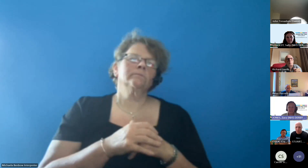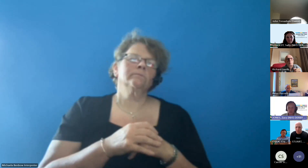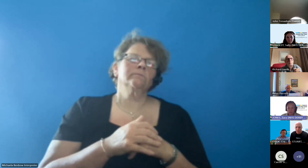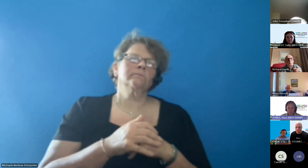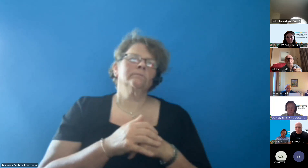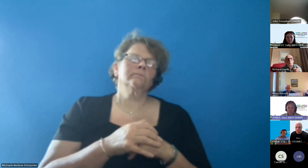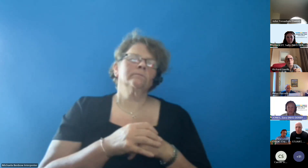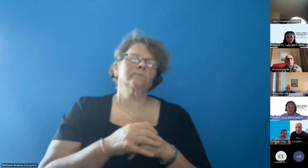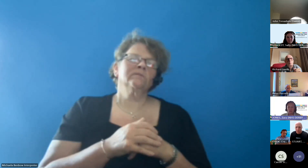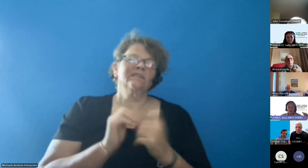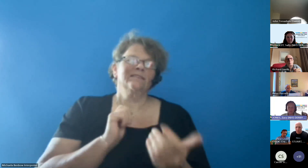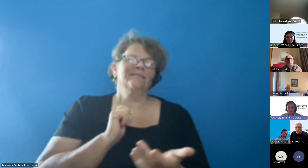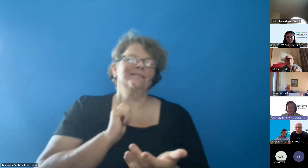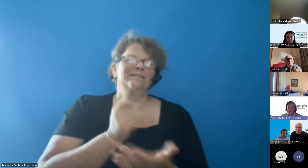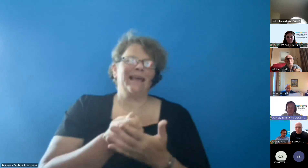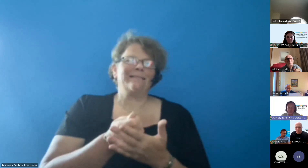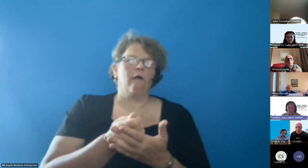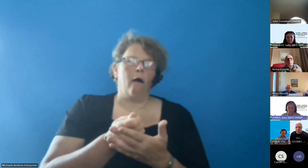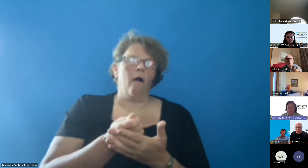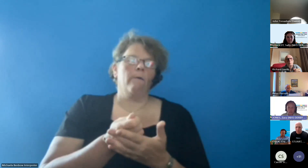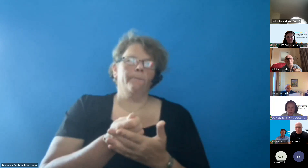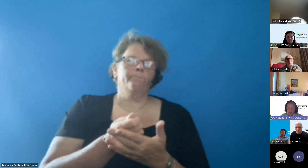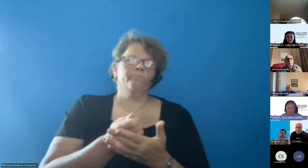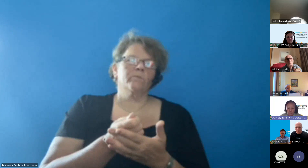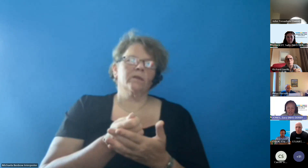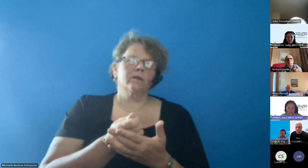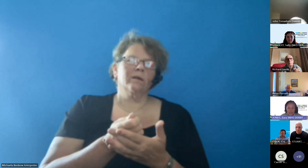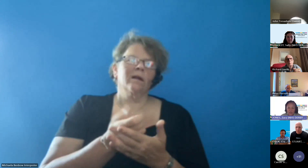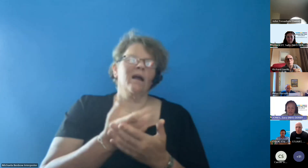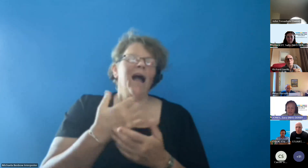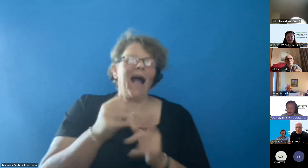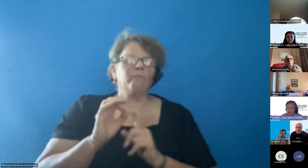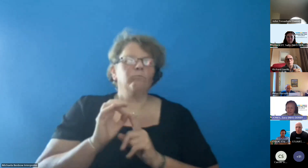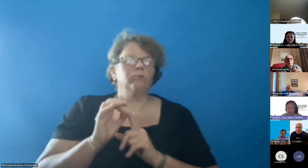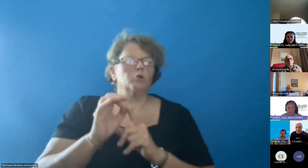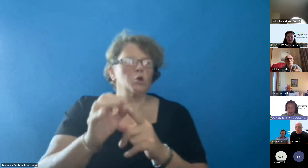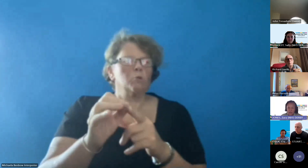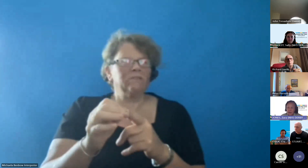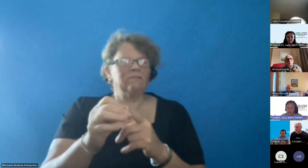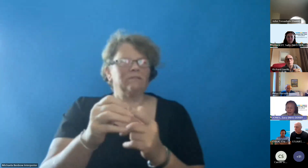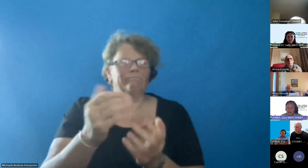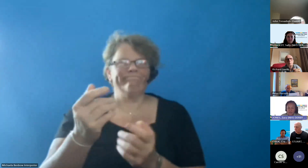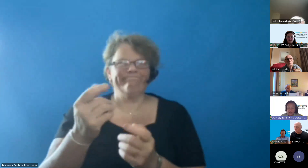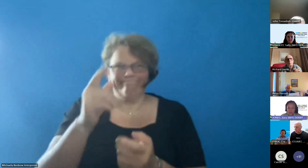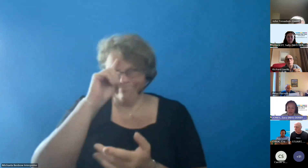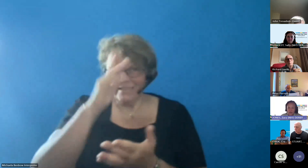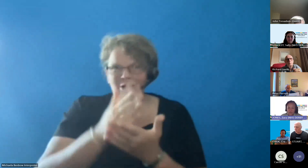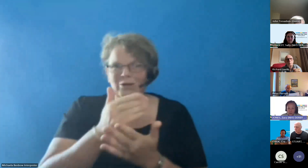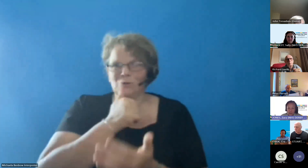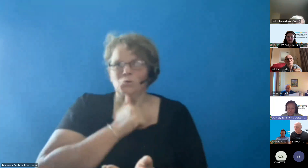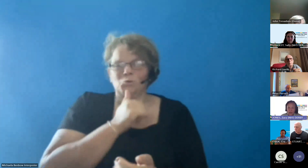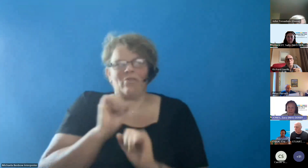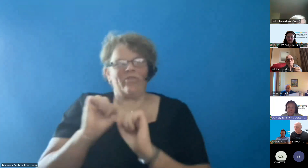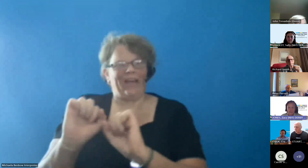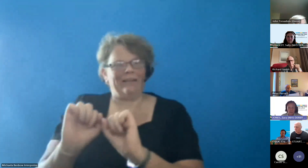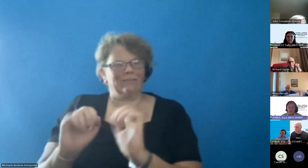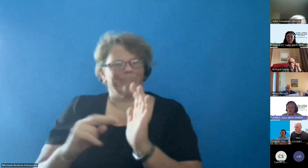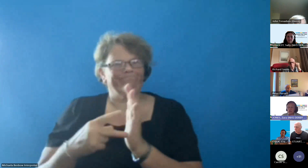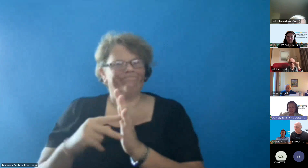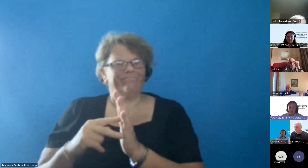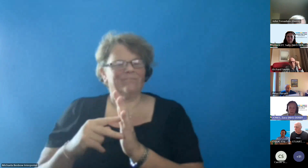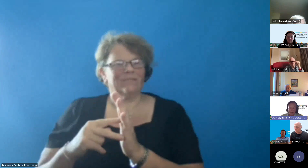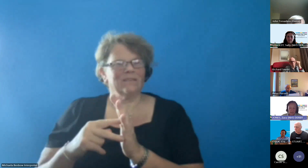of tendering of services, there are particular sort of procurement regulations and things that we do have to follow, and